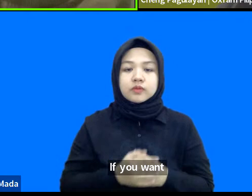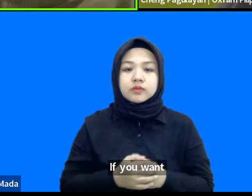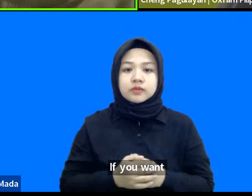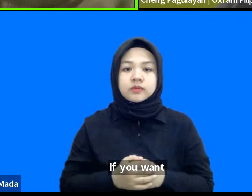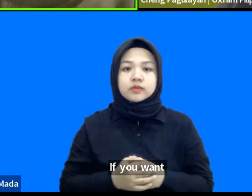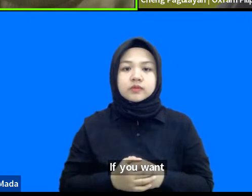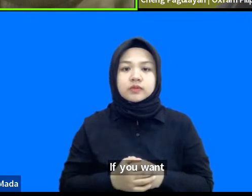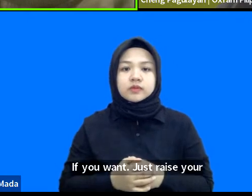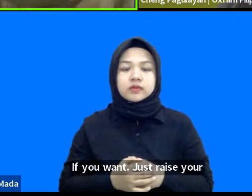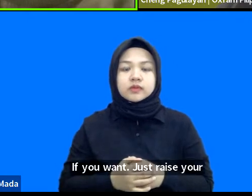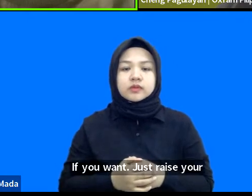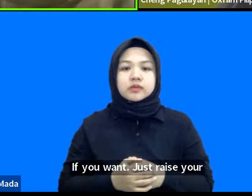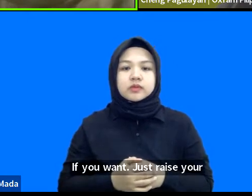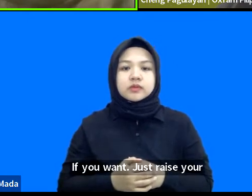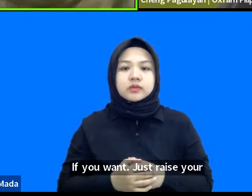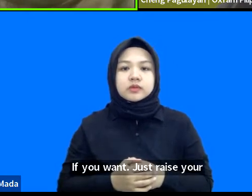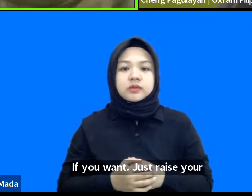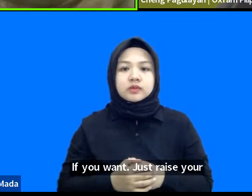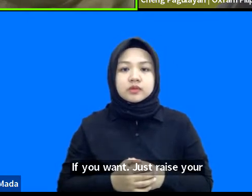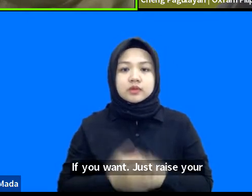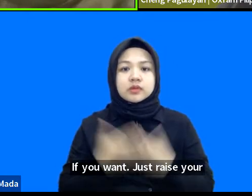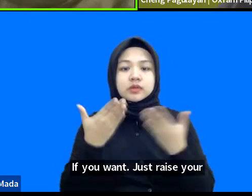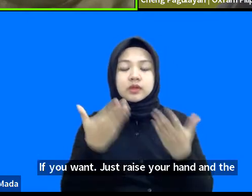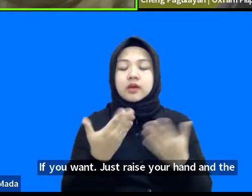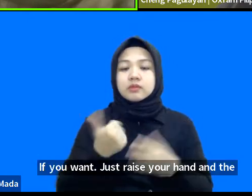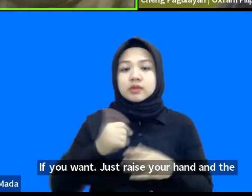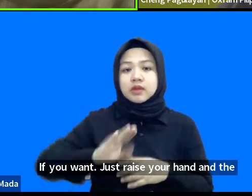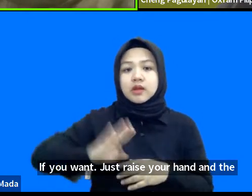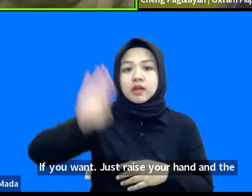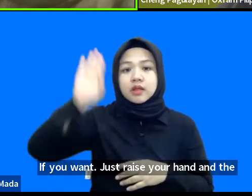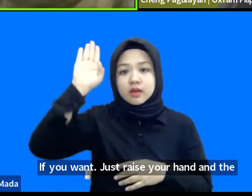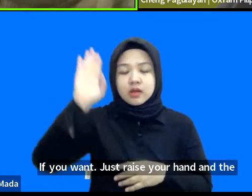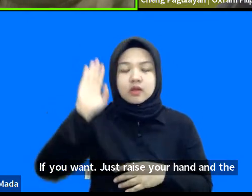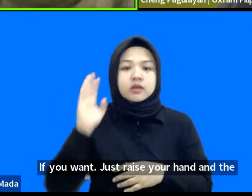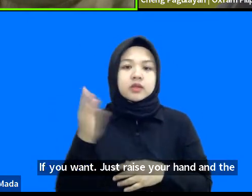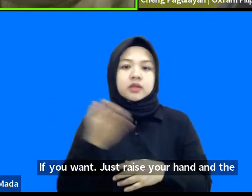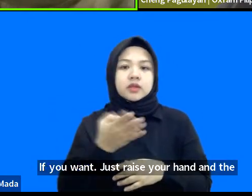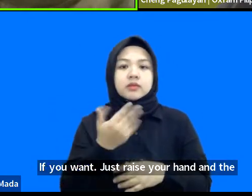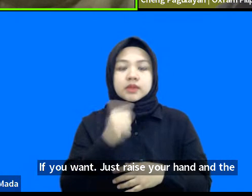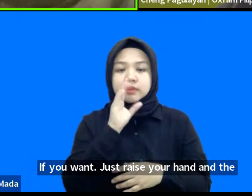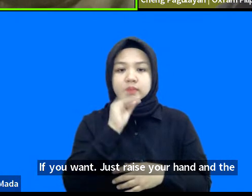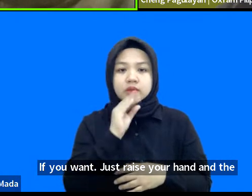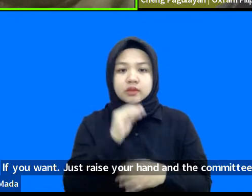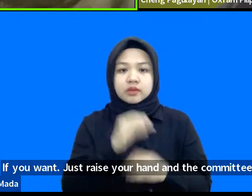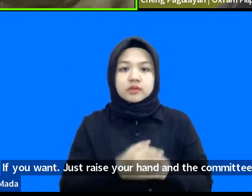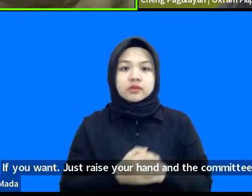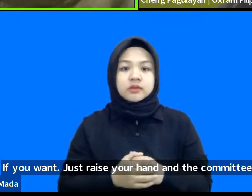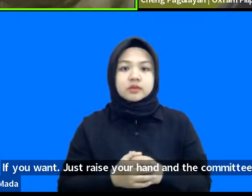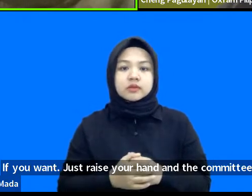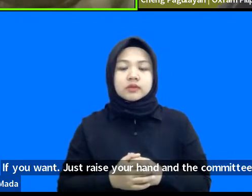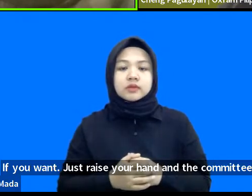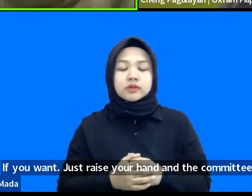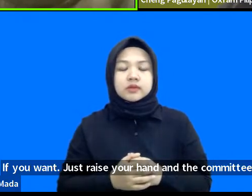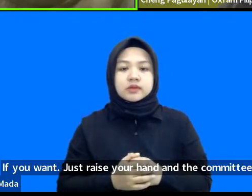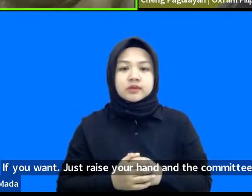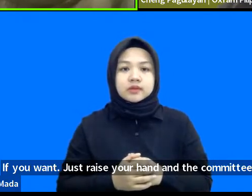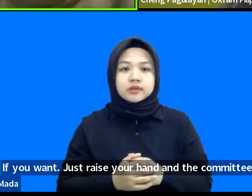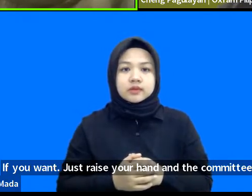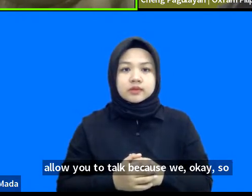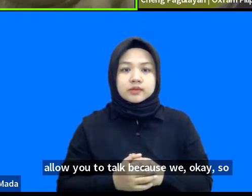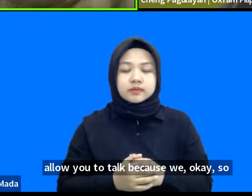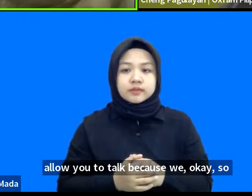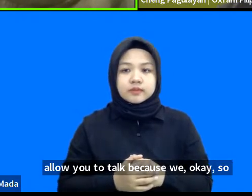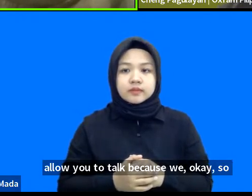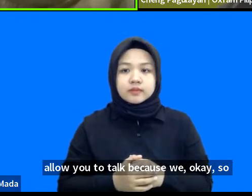just raise your hand, and the committee will allow you to talk. Because we okay. So Abdun, please help